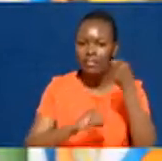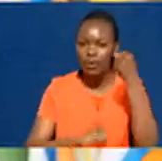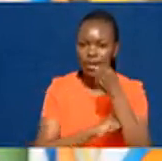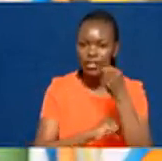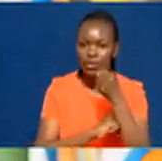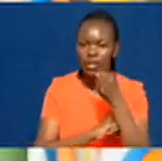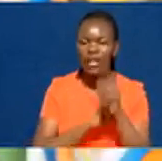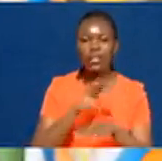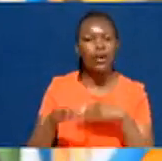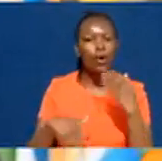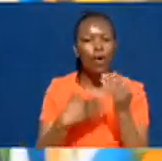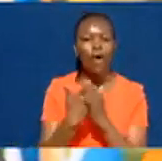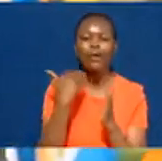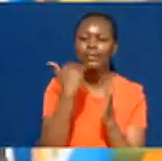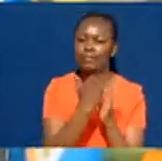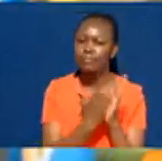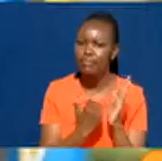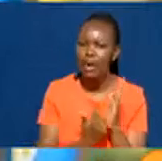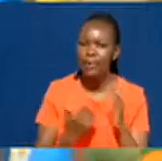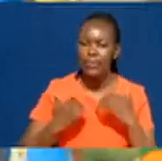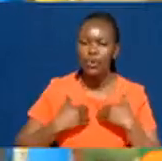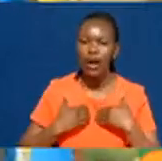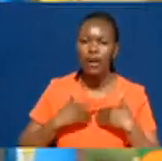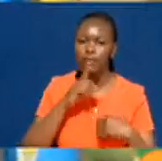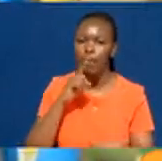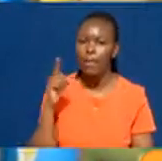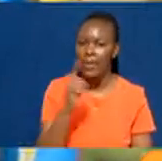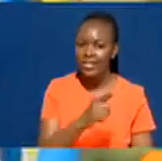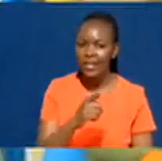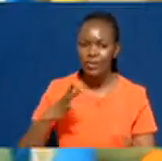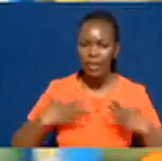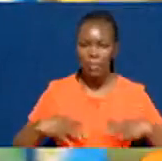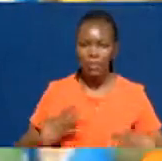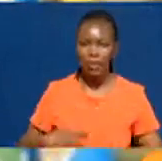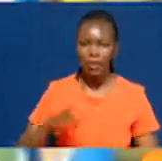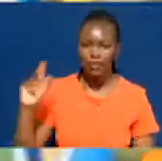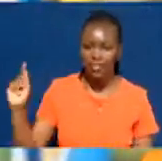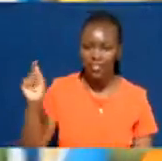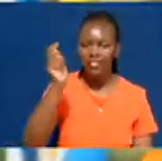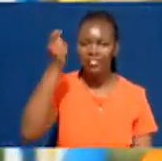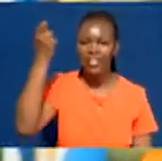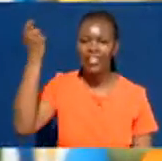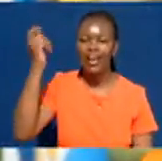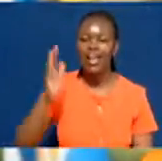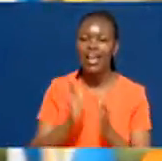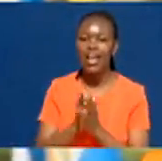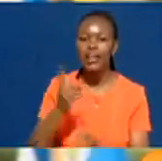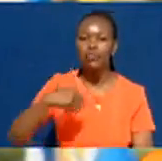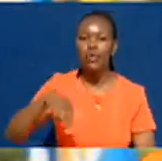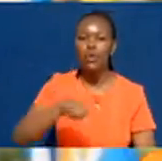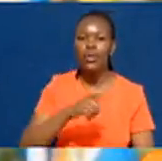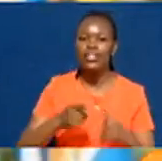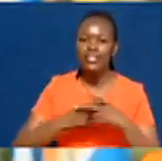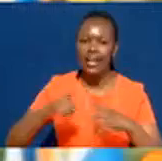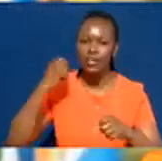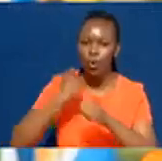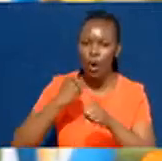programs that we have committed to the people of Kenya, and we will hit the ground